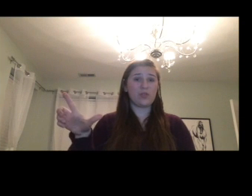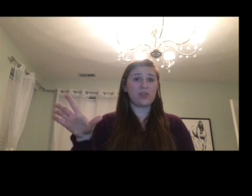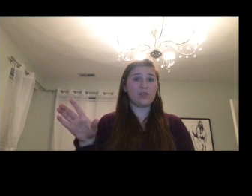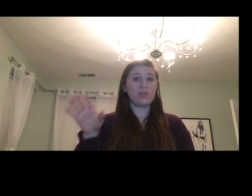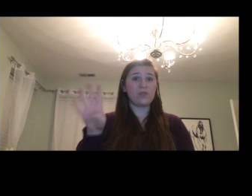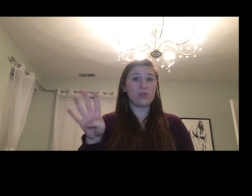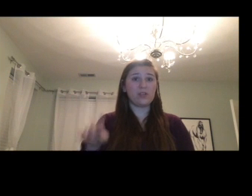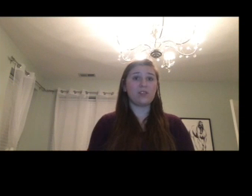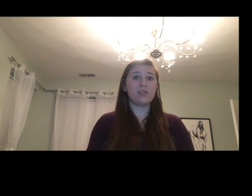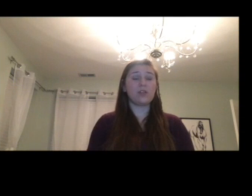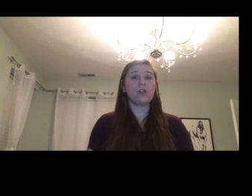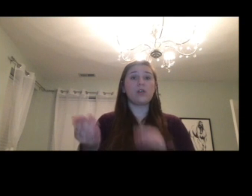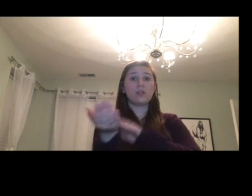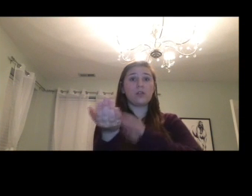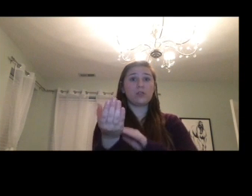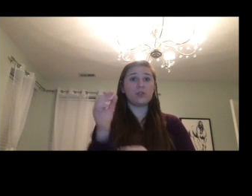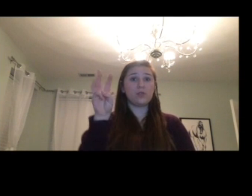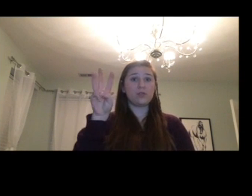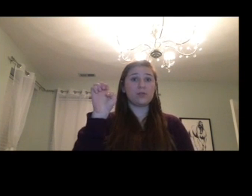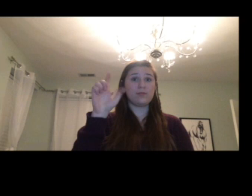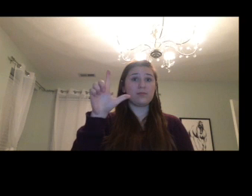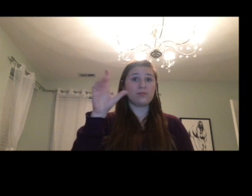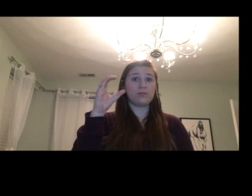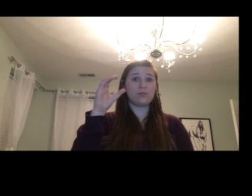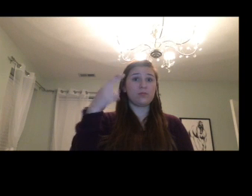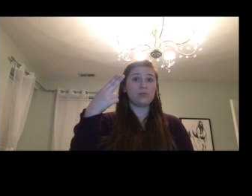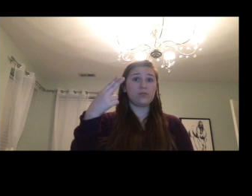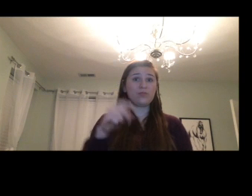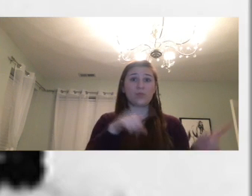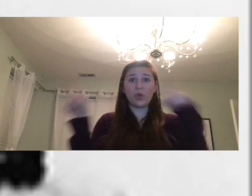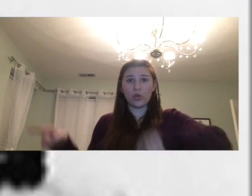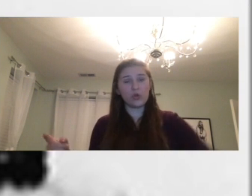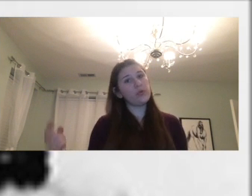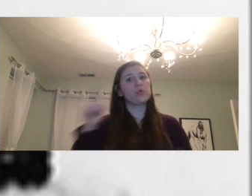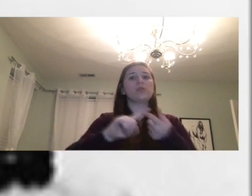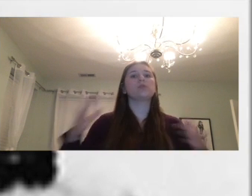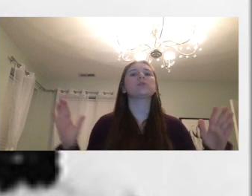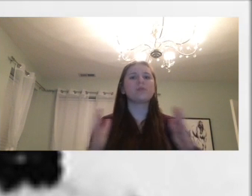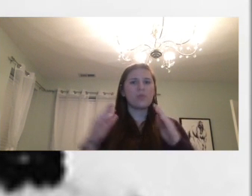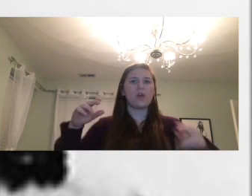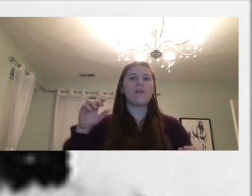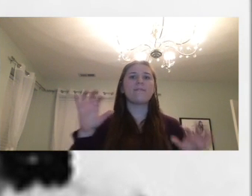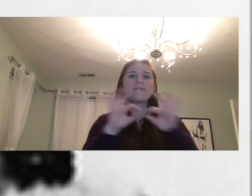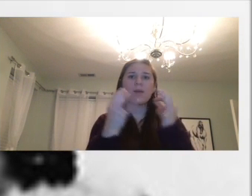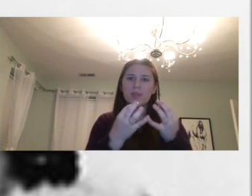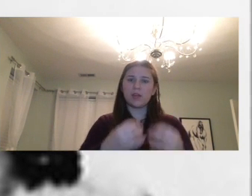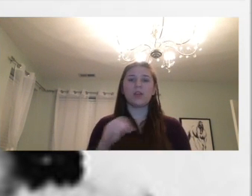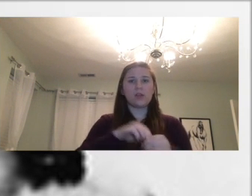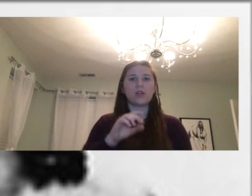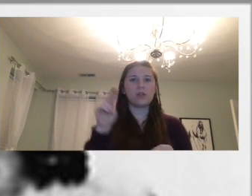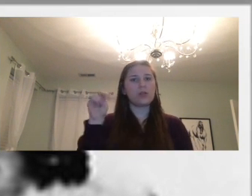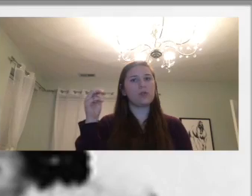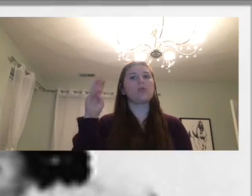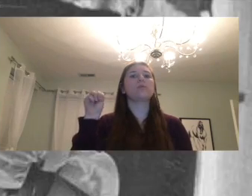In late December of 1924, Dr. Curtis Welch was called to the home of a small Inuit family on the Sandspit near Nome,